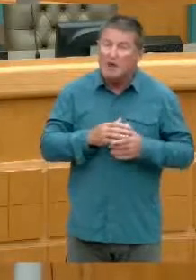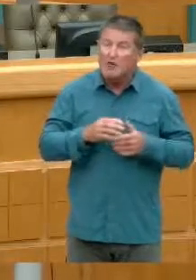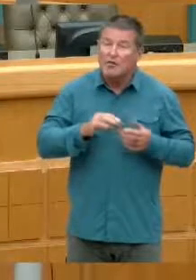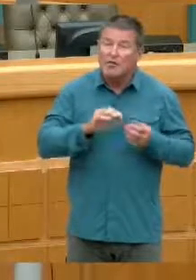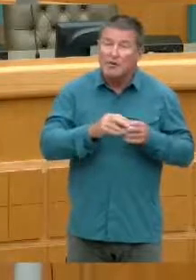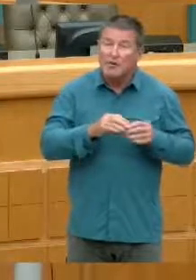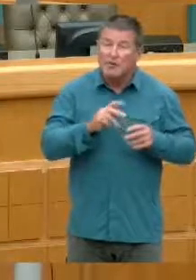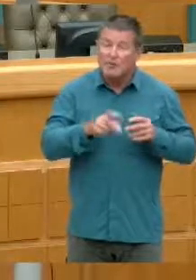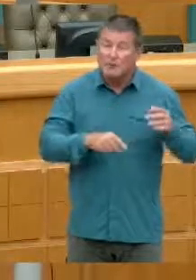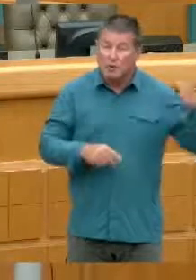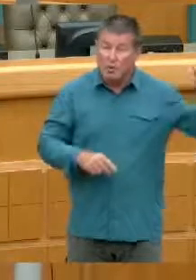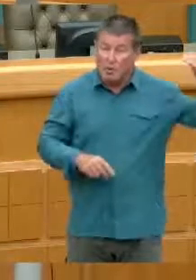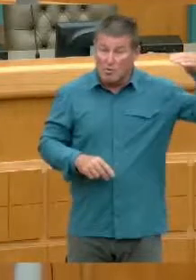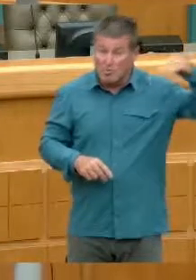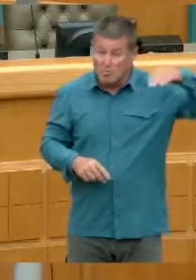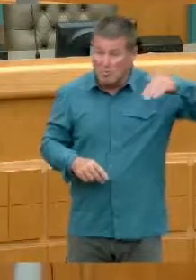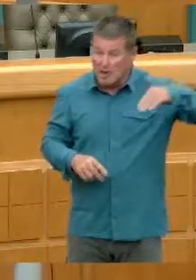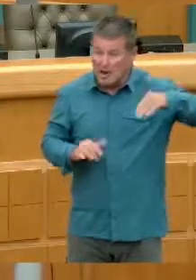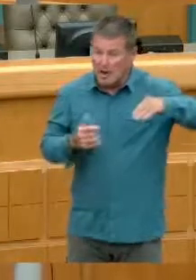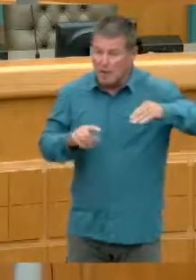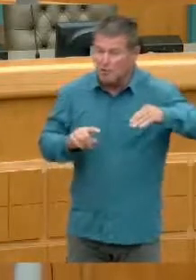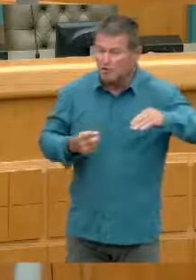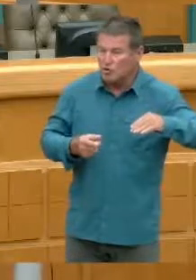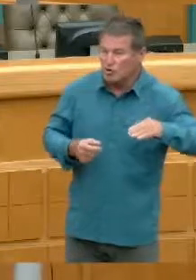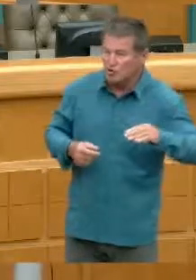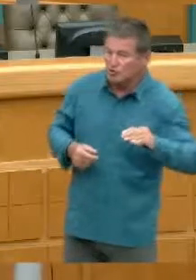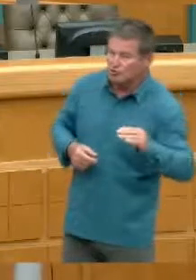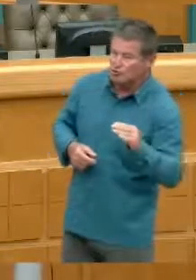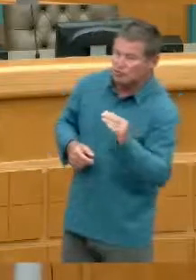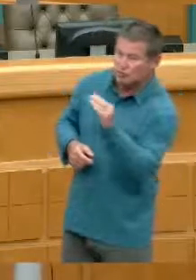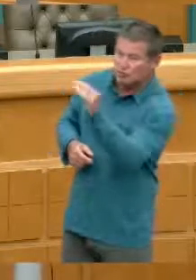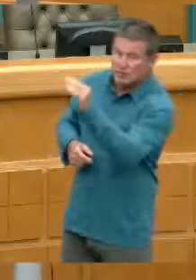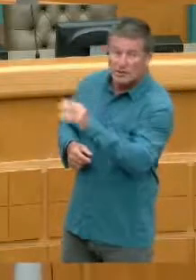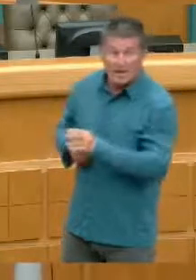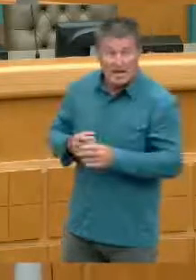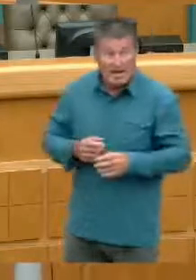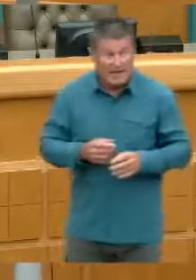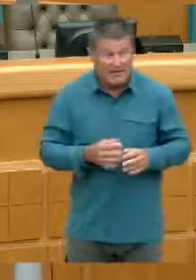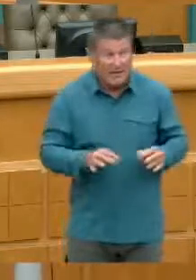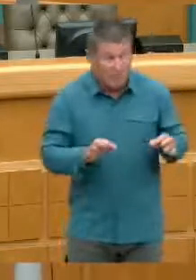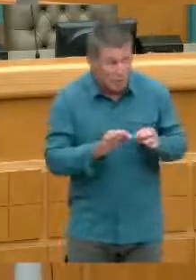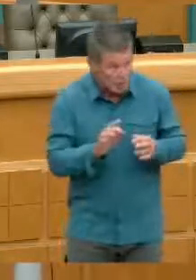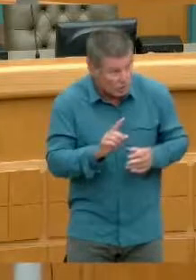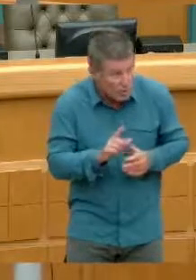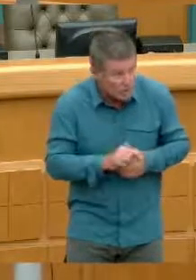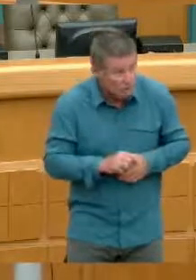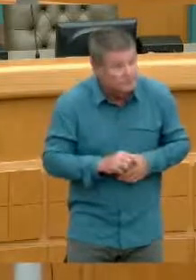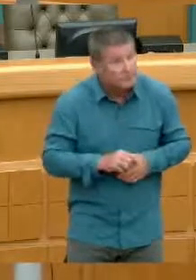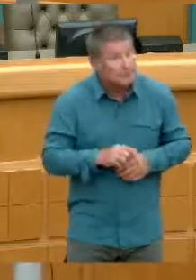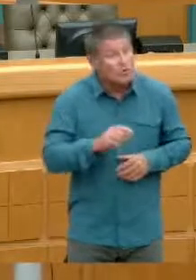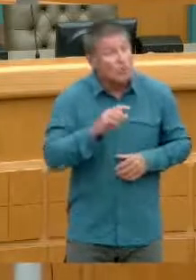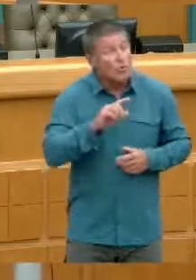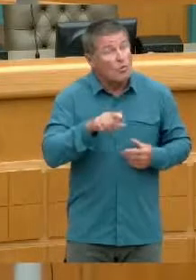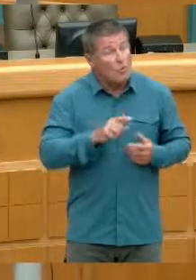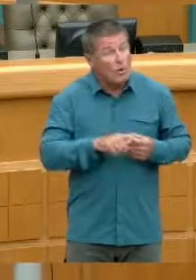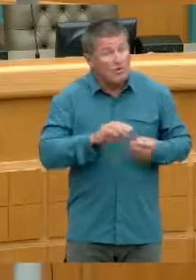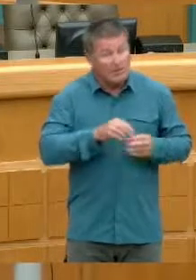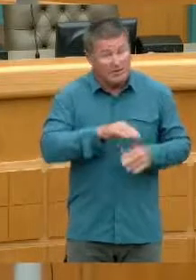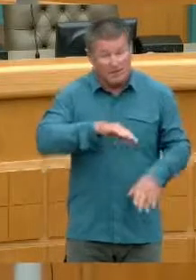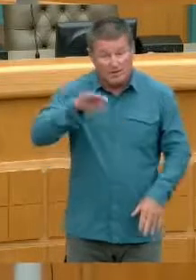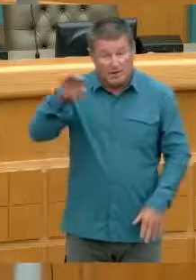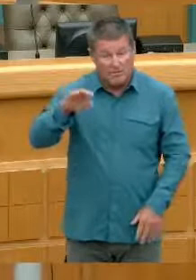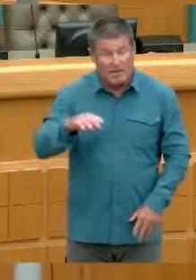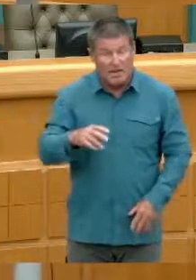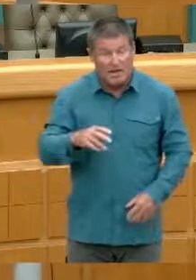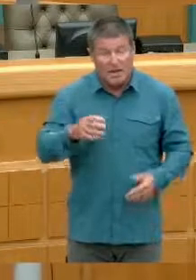down and then coming back up. And the important thing is that as these metrics start increasing, the probability of transmitting